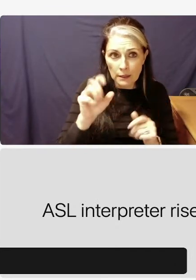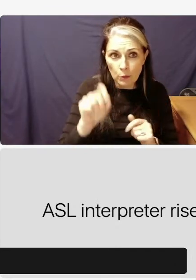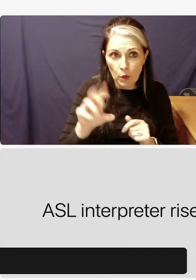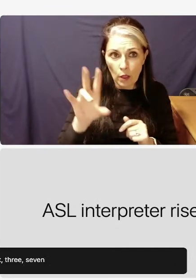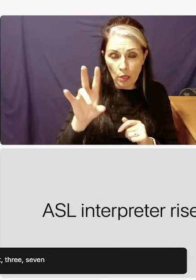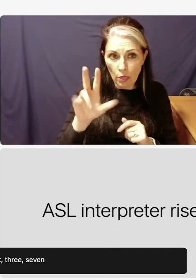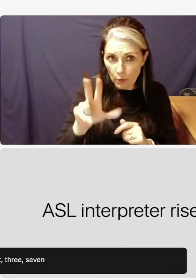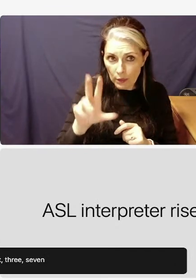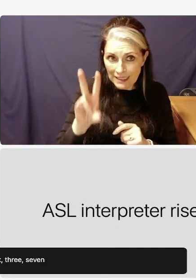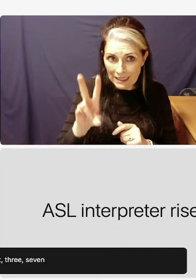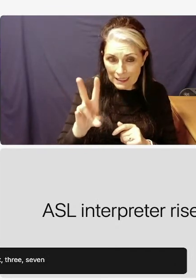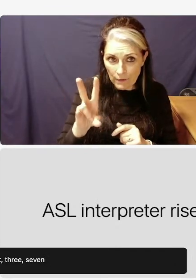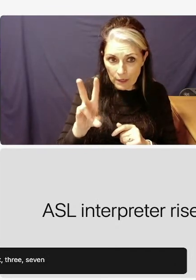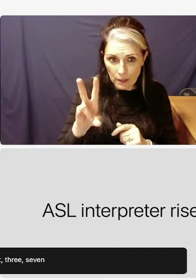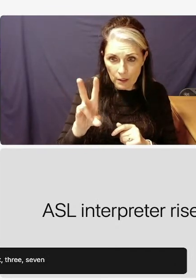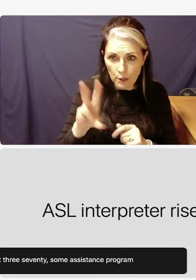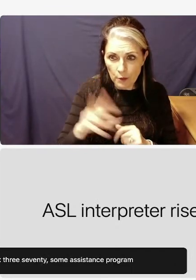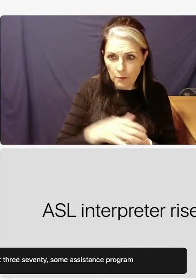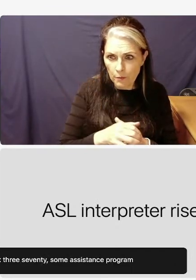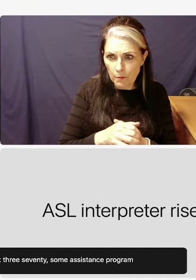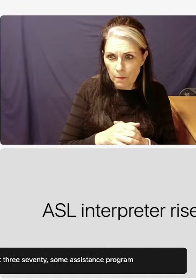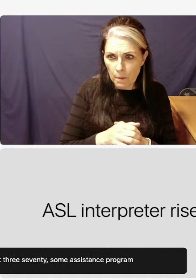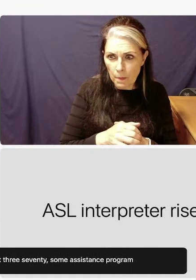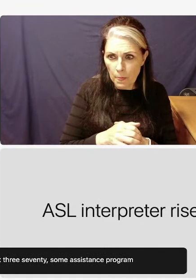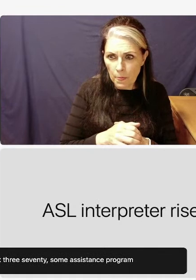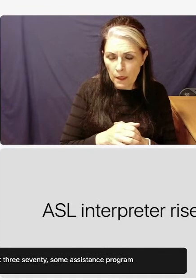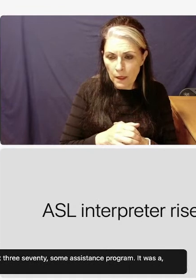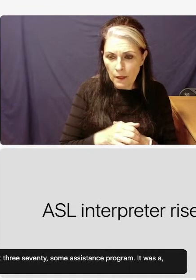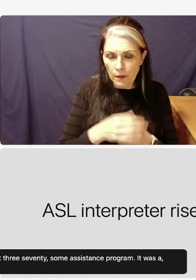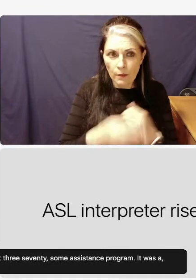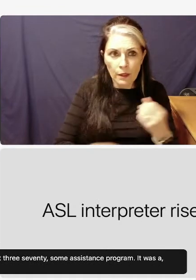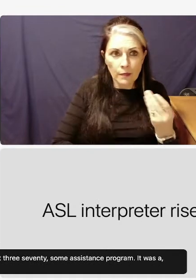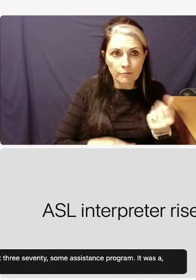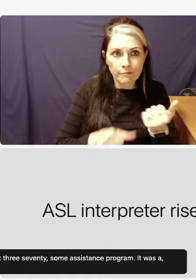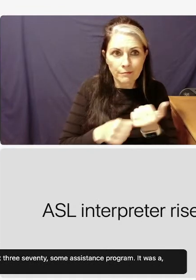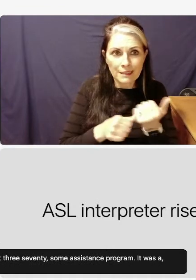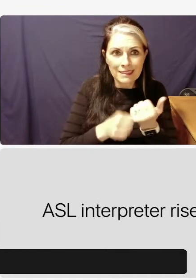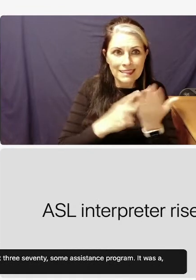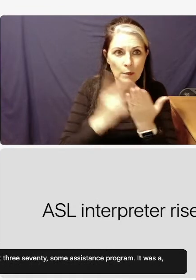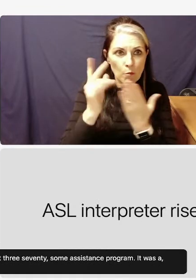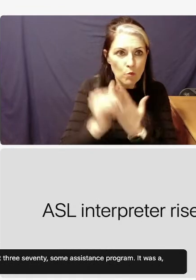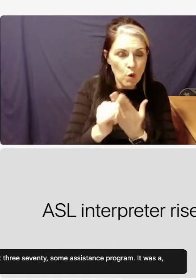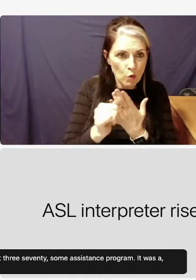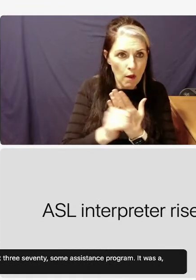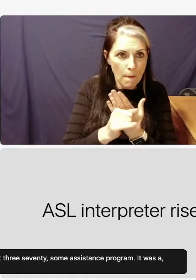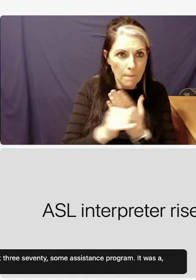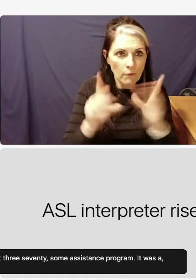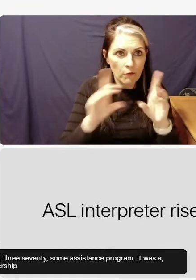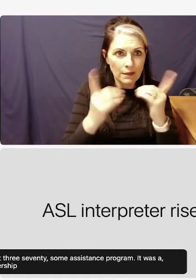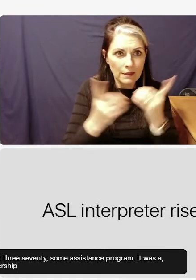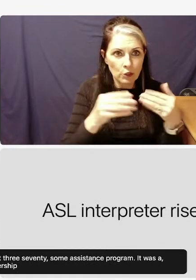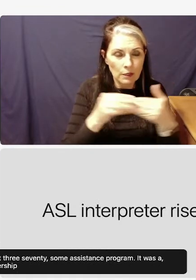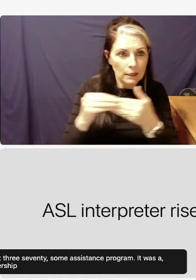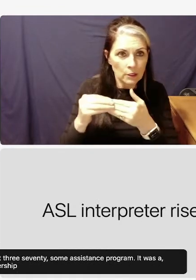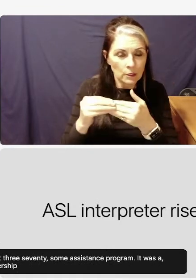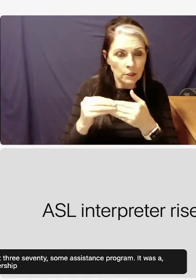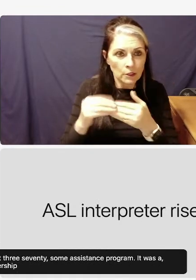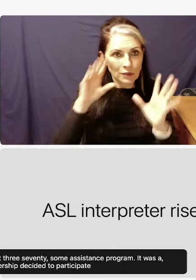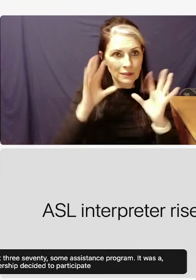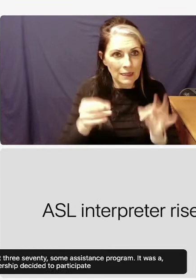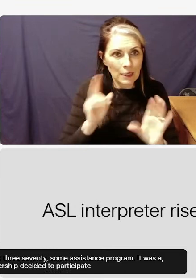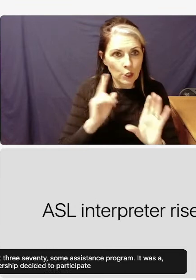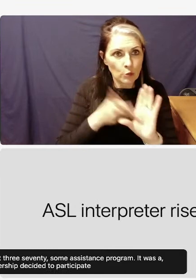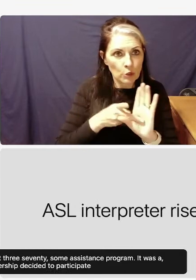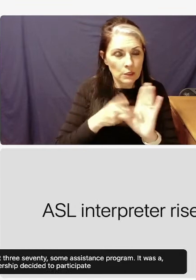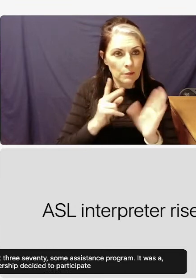summer assistance program it was uh that is huge to my members and i really appreciate district district leadership uh deciding to participate in that program